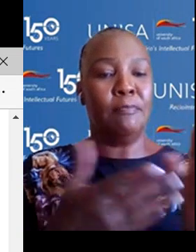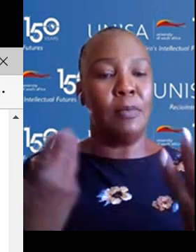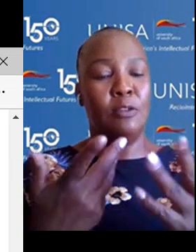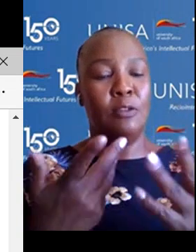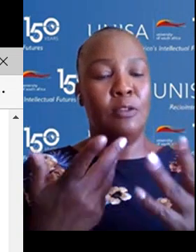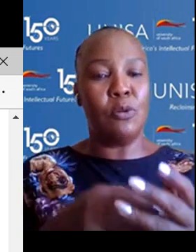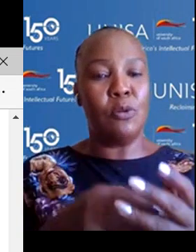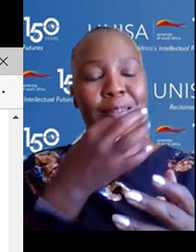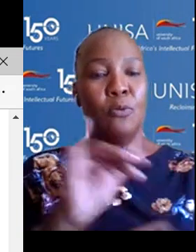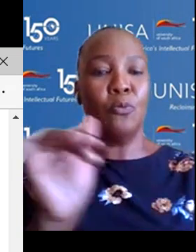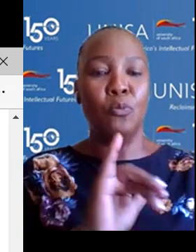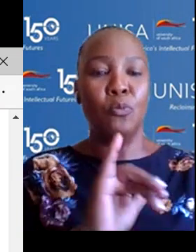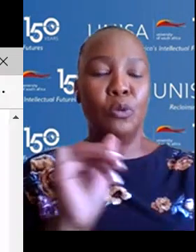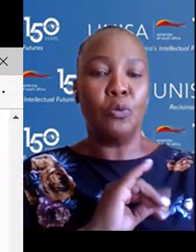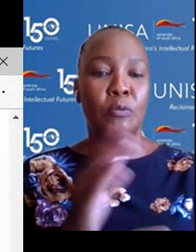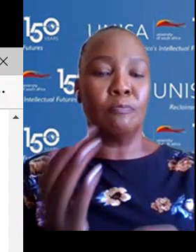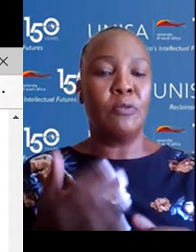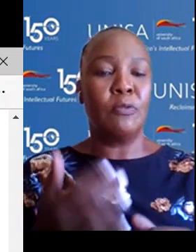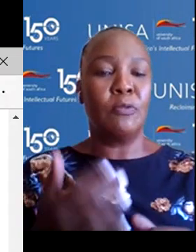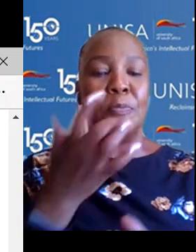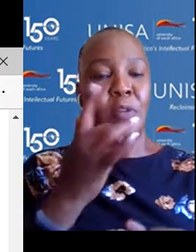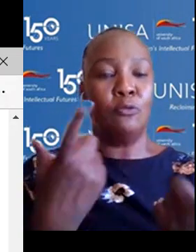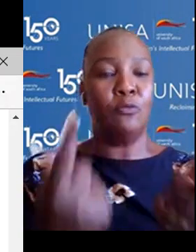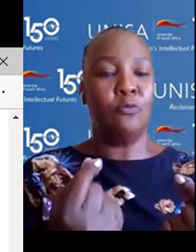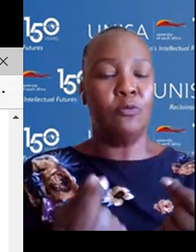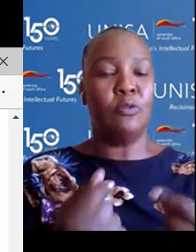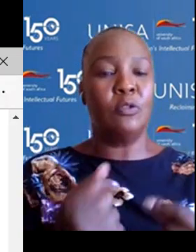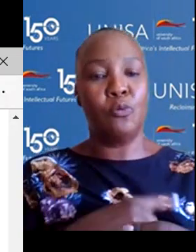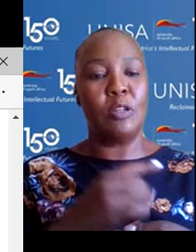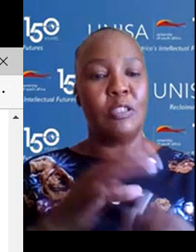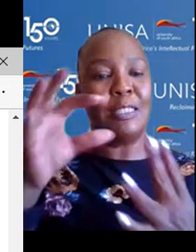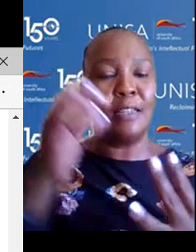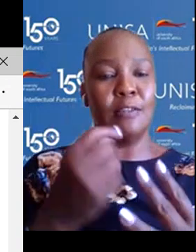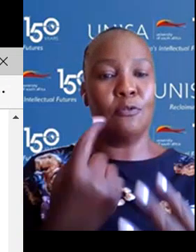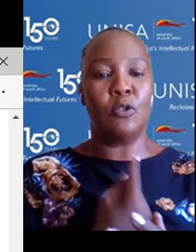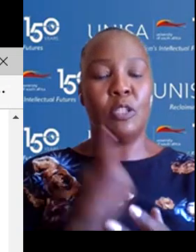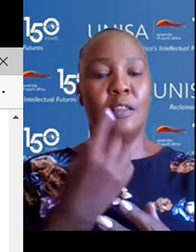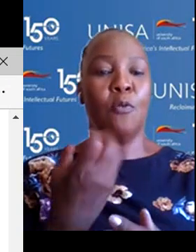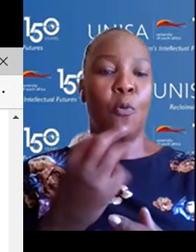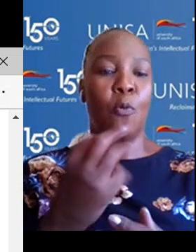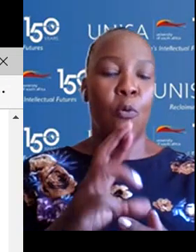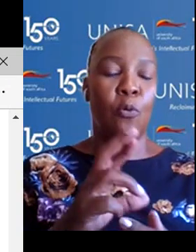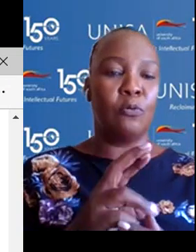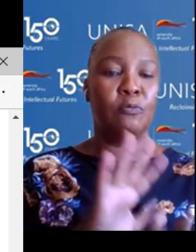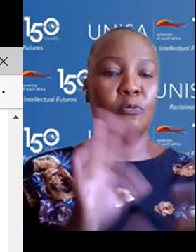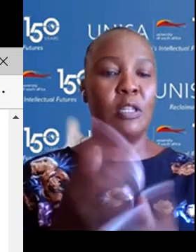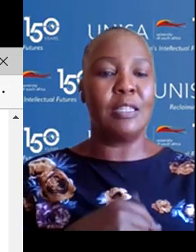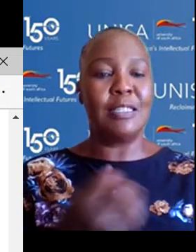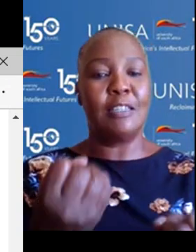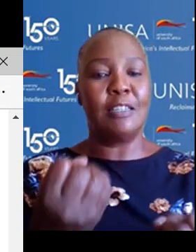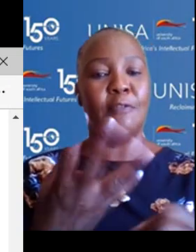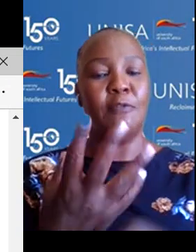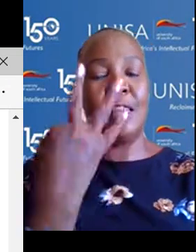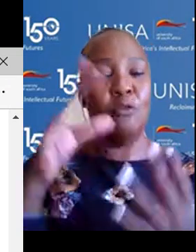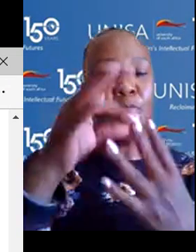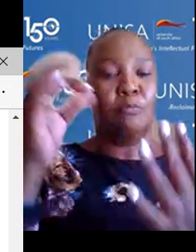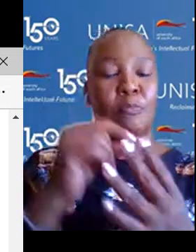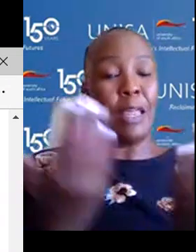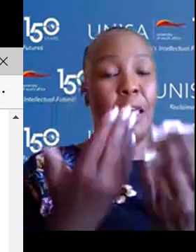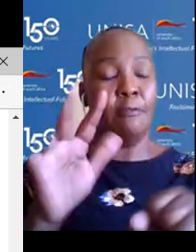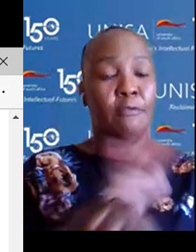indicate what do you want to prefer to do. Do you want to select it yourself or not? And then they give you 3 options. So you must just be careful about